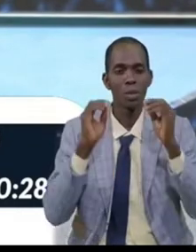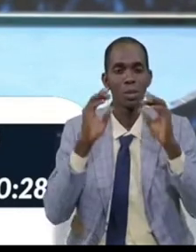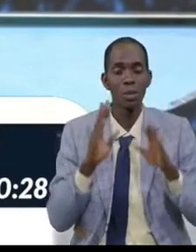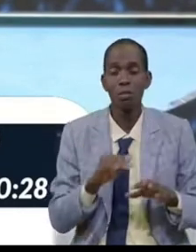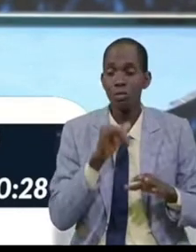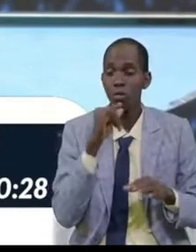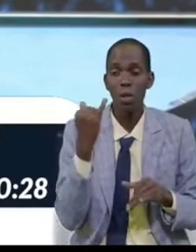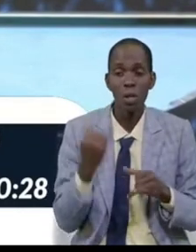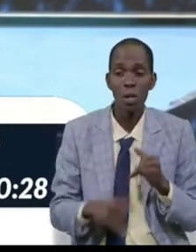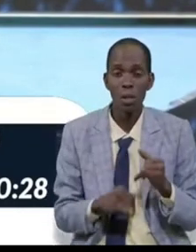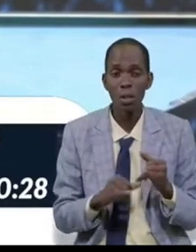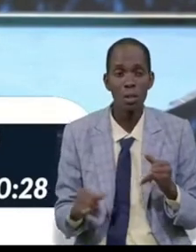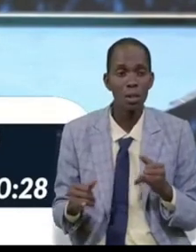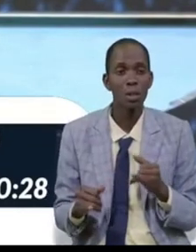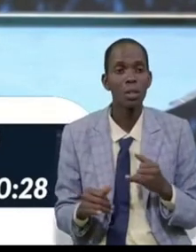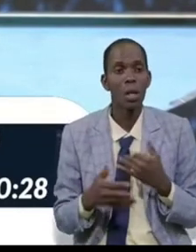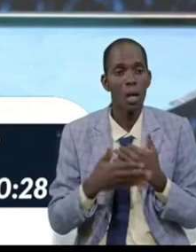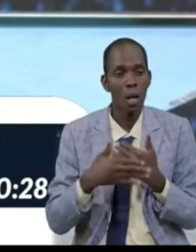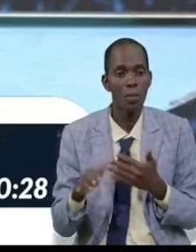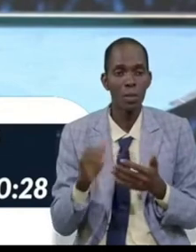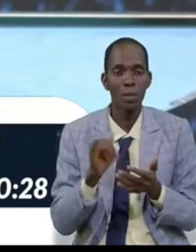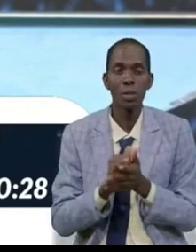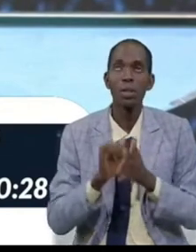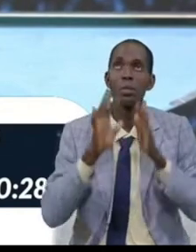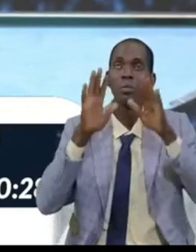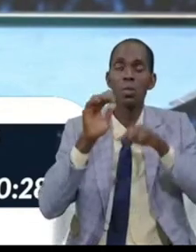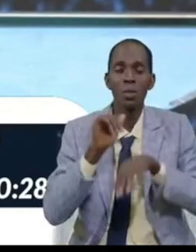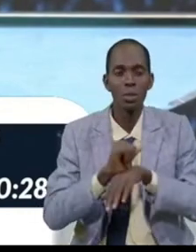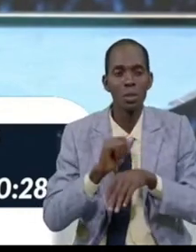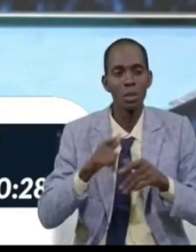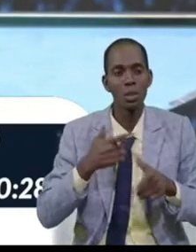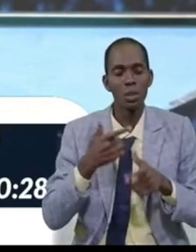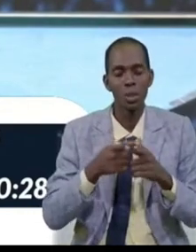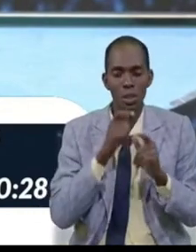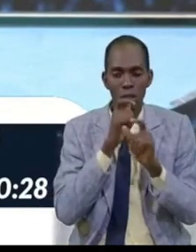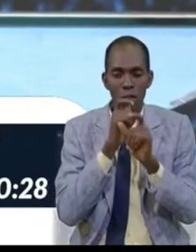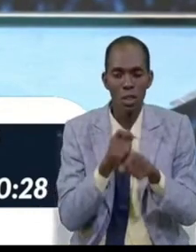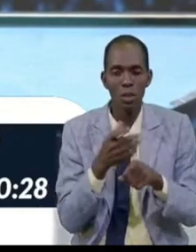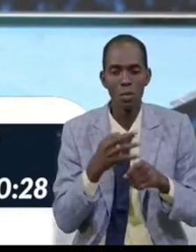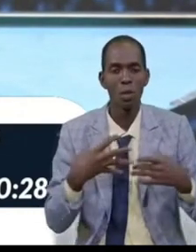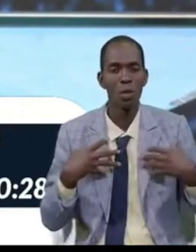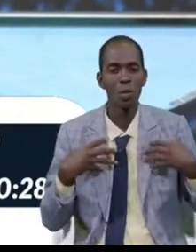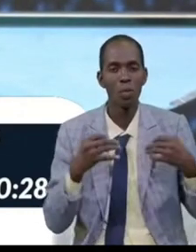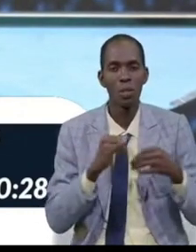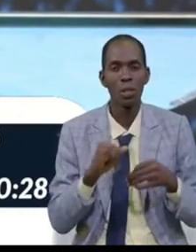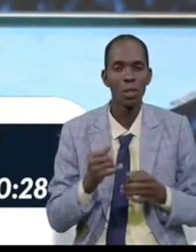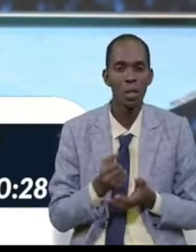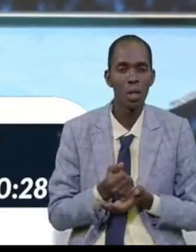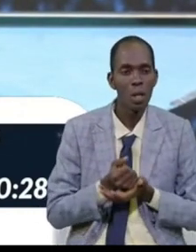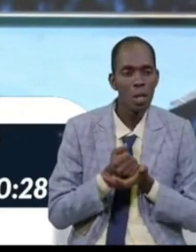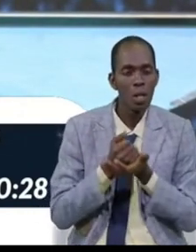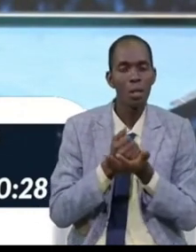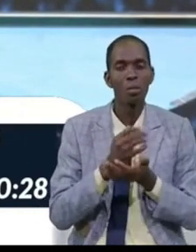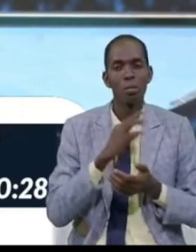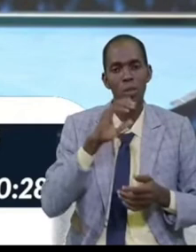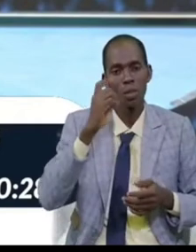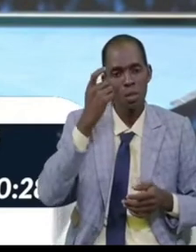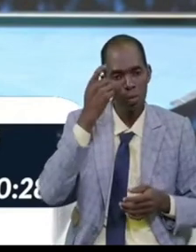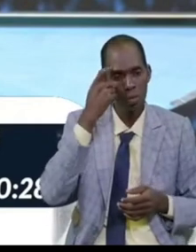the ministers. After that, miracles. Then gifts of healing, health,